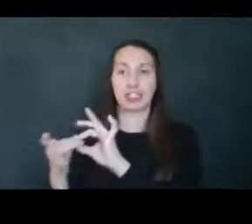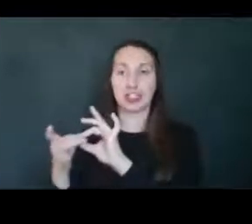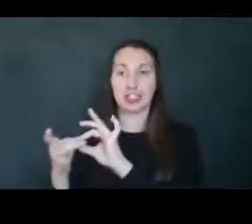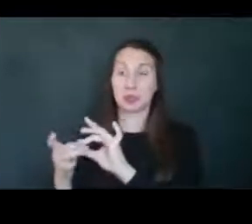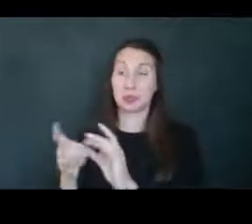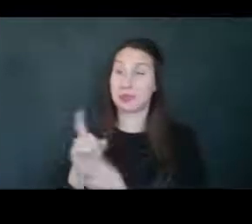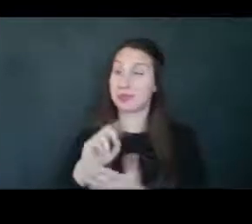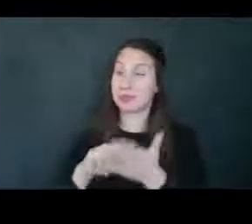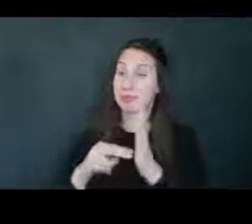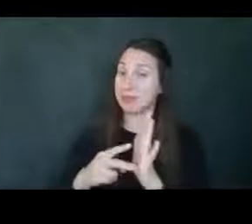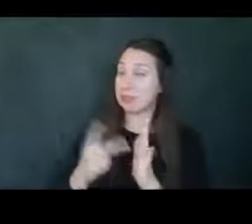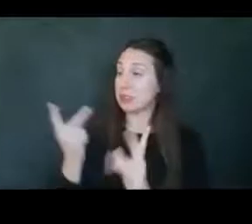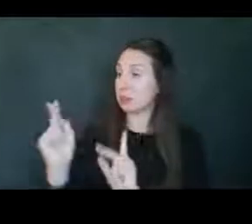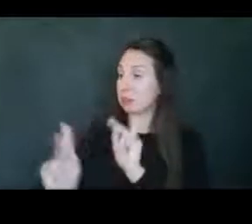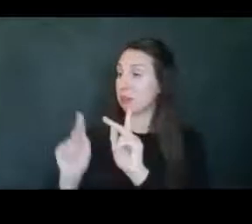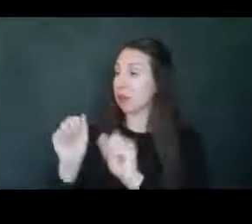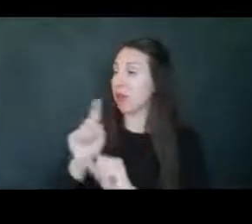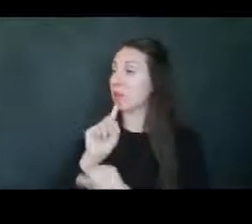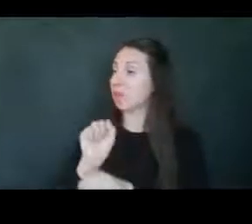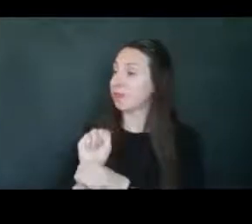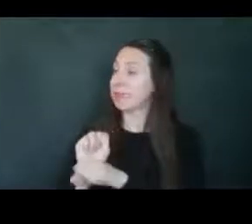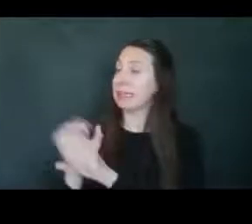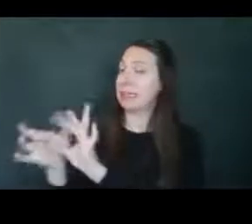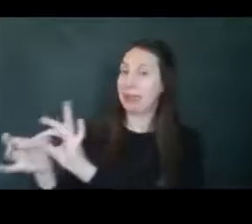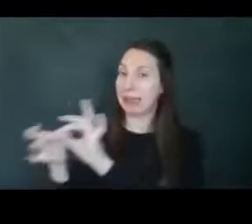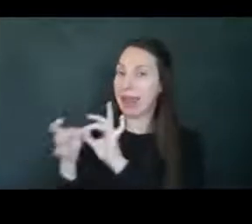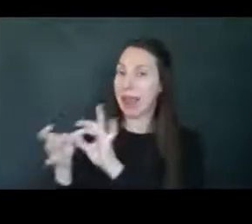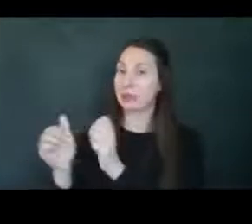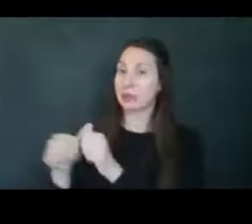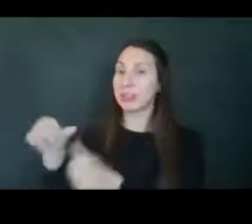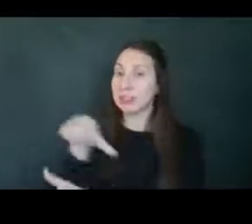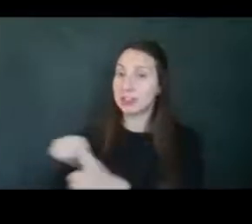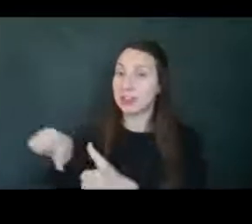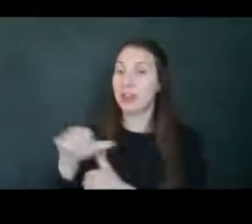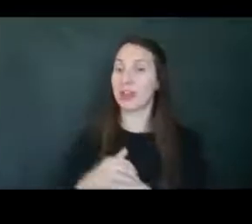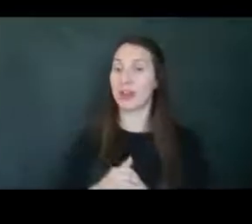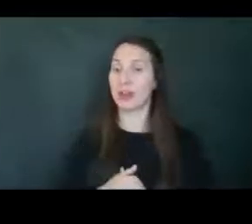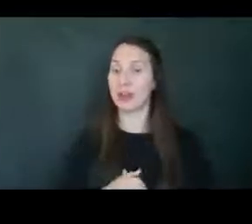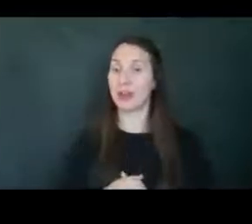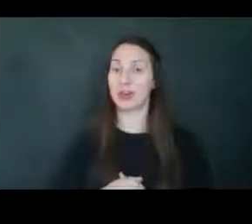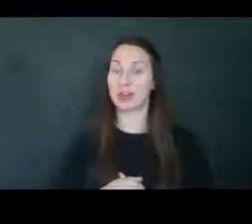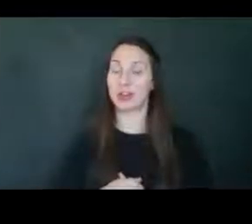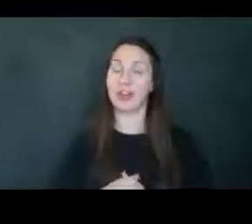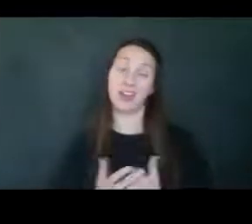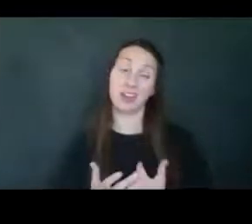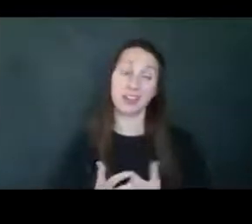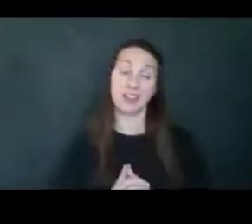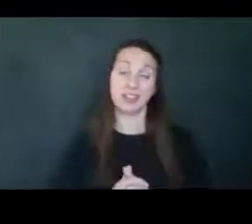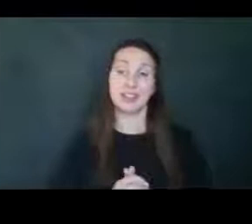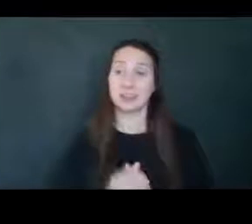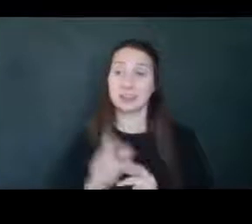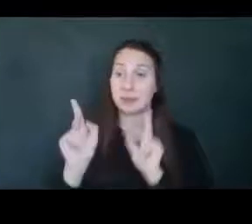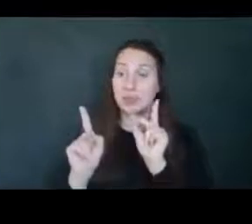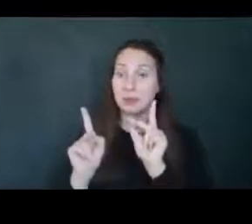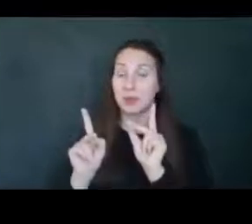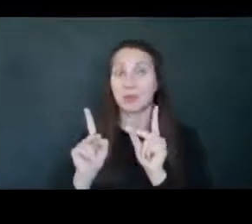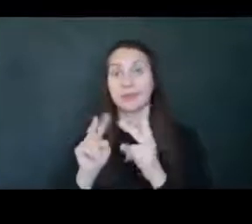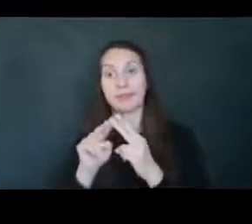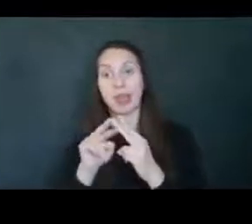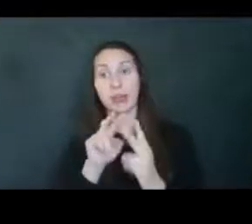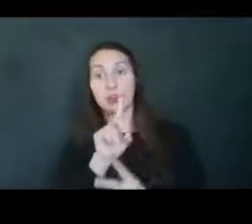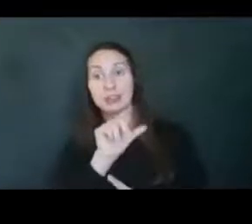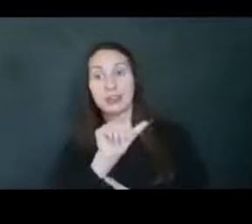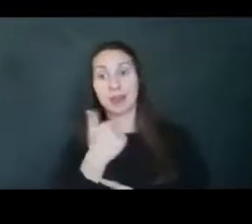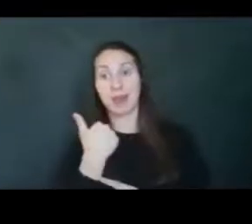really identify and holds that people, disability or not, are social